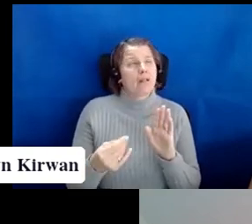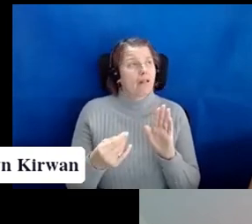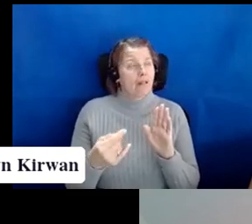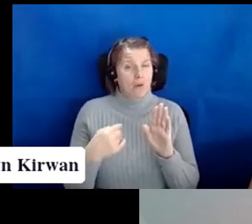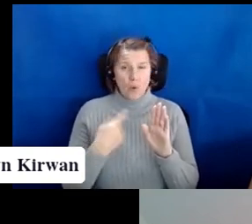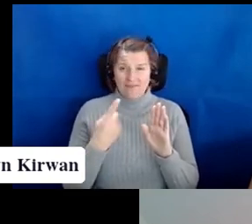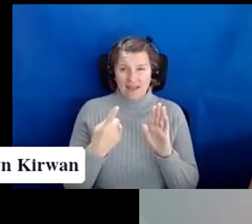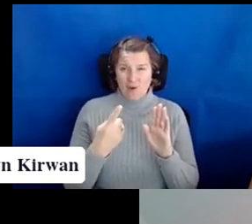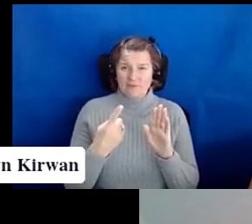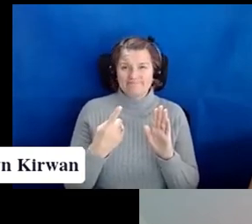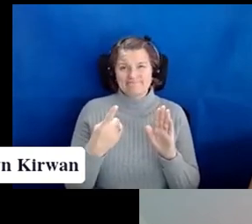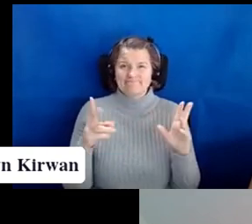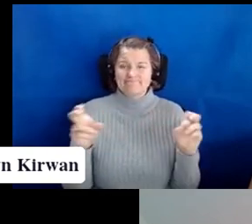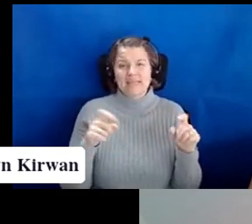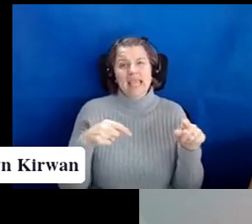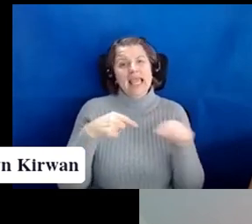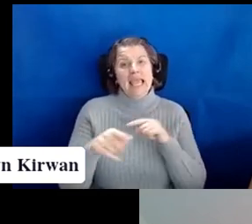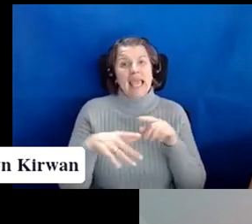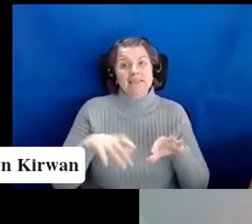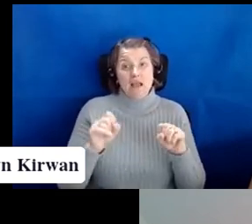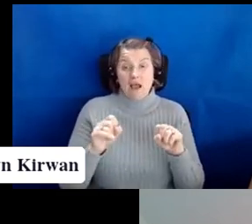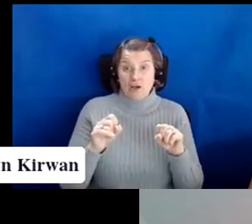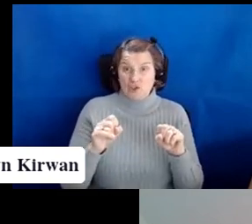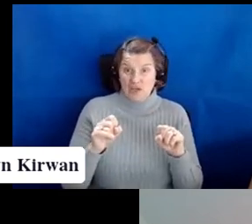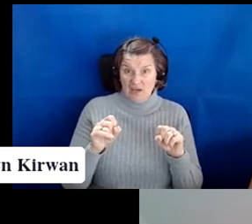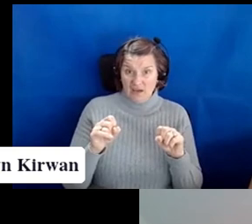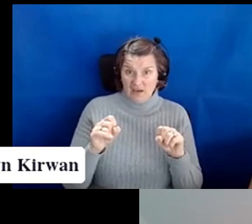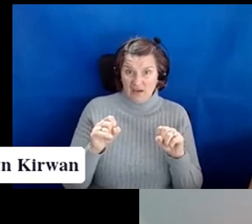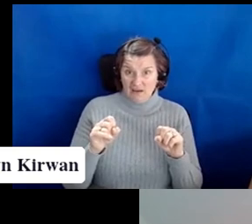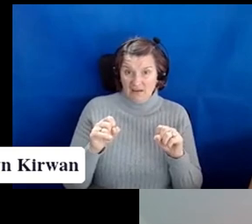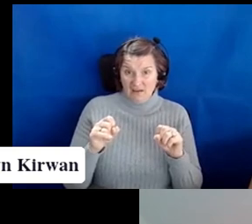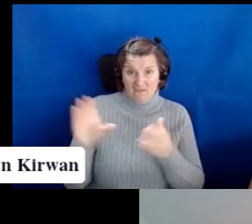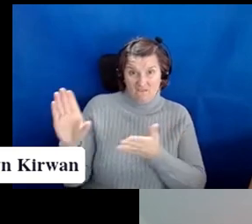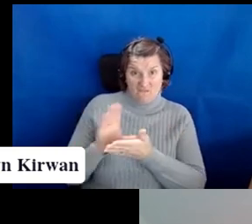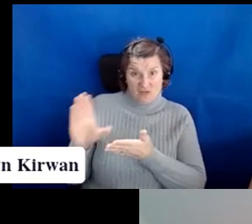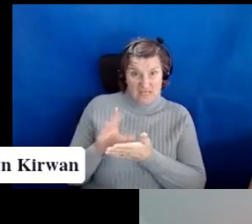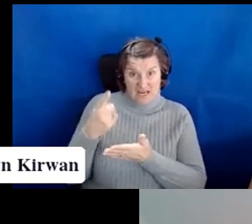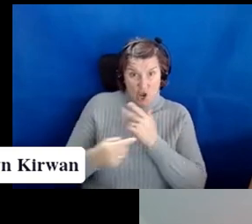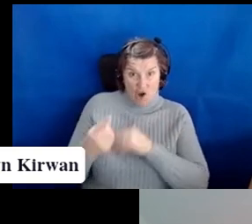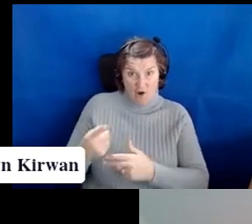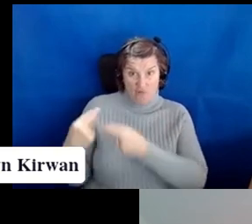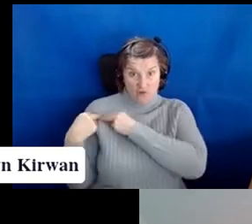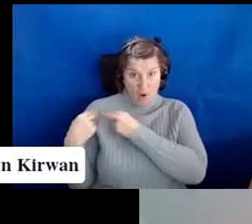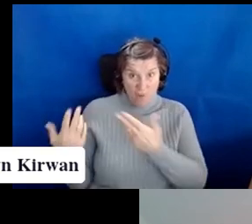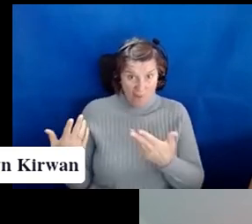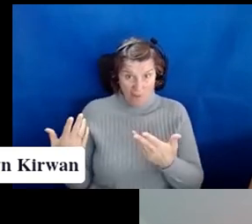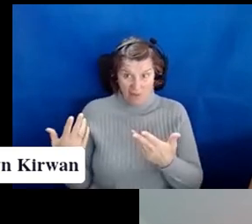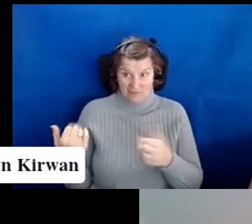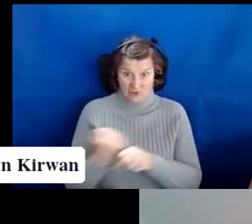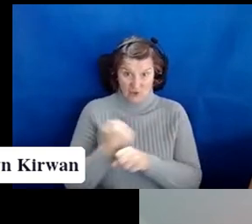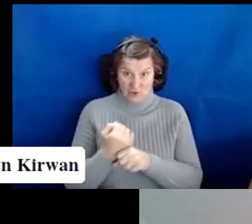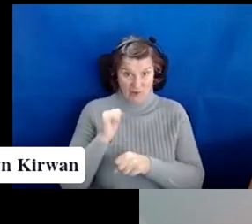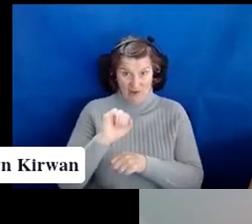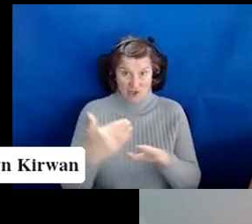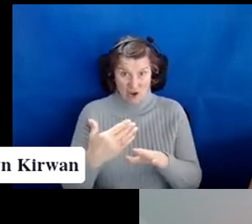our Kickstarters who fundraised her own role through a fund that she found herself that the organization had no idea about, you know, and she's there doing her job